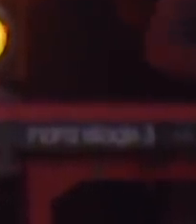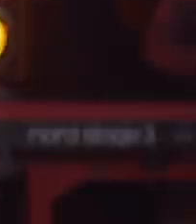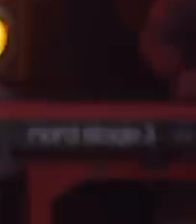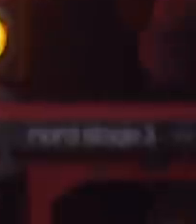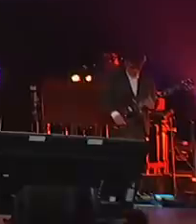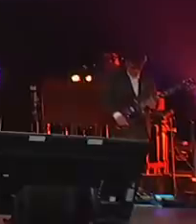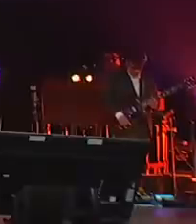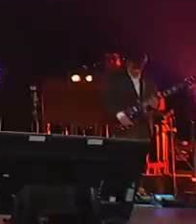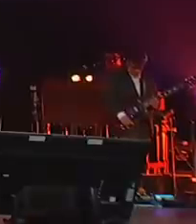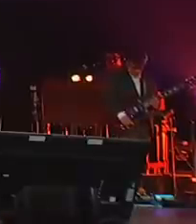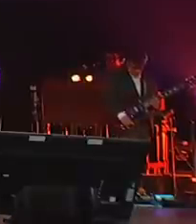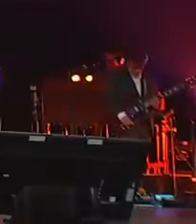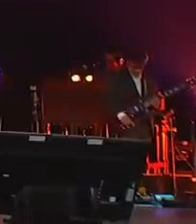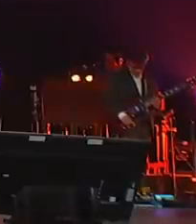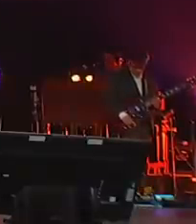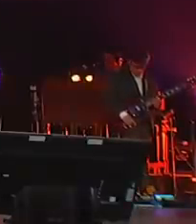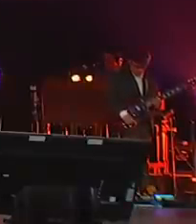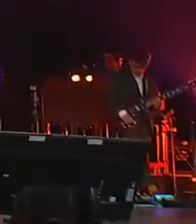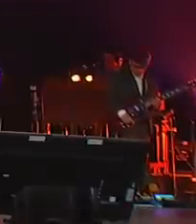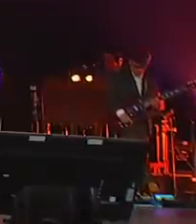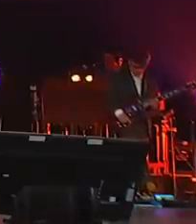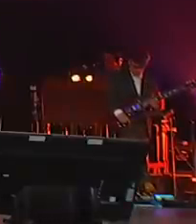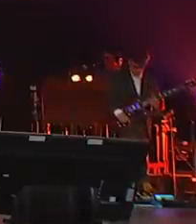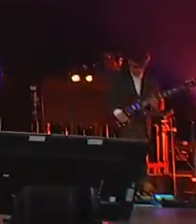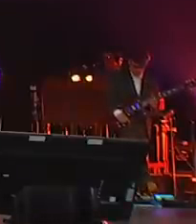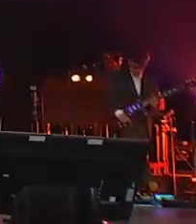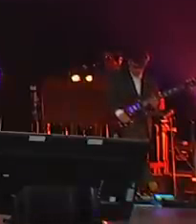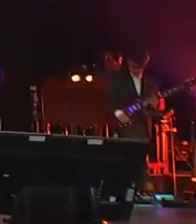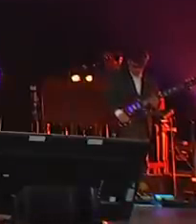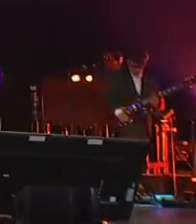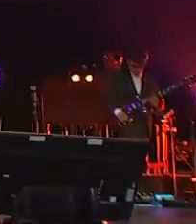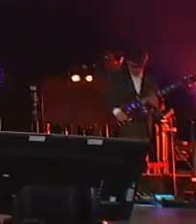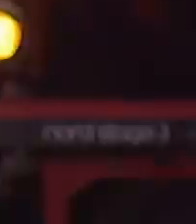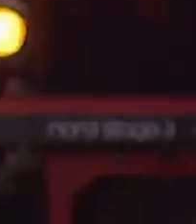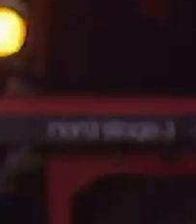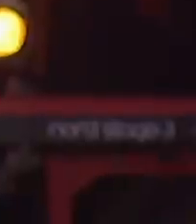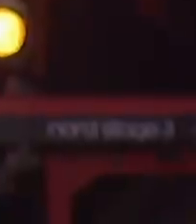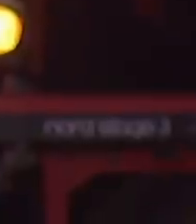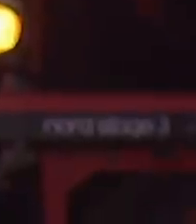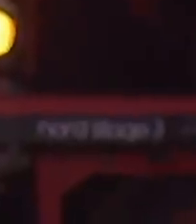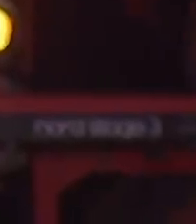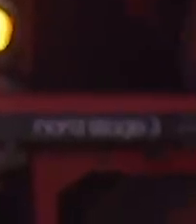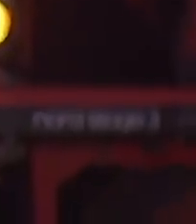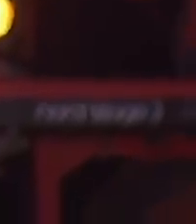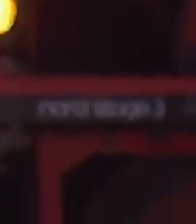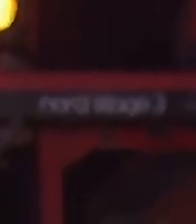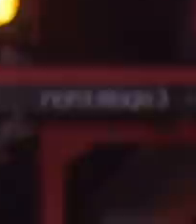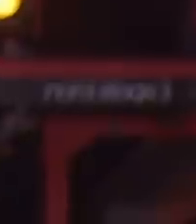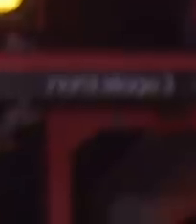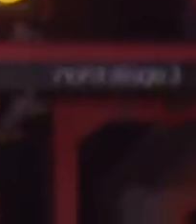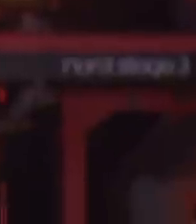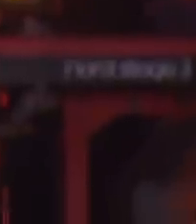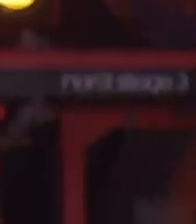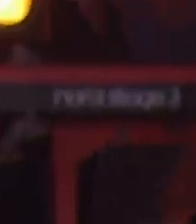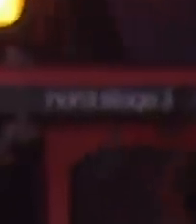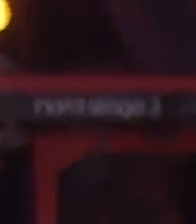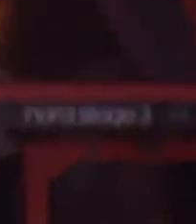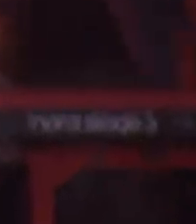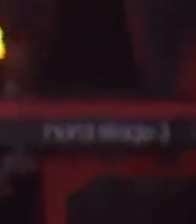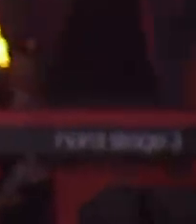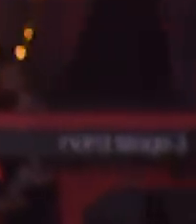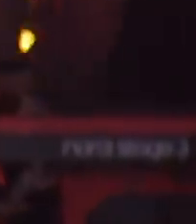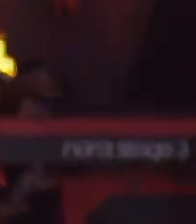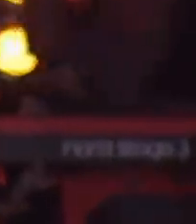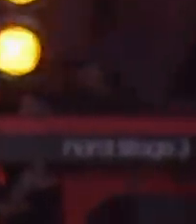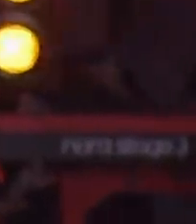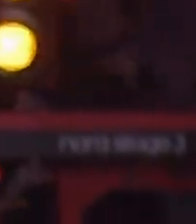this place. We thank God for His presence. We thank God for the blessing